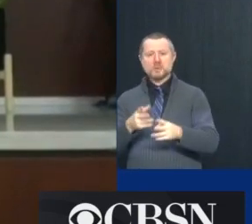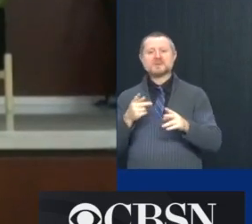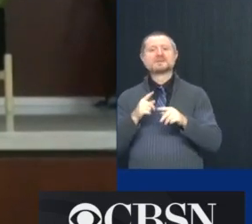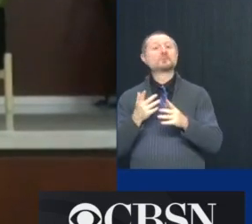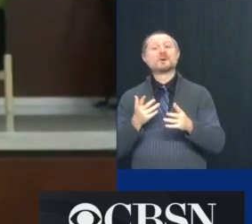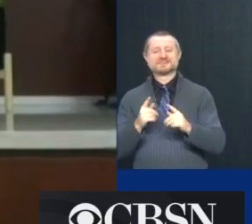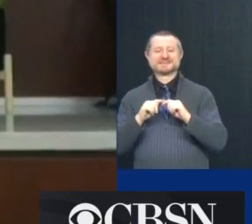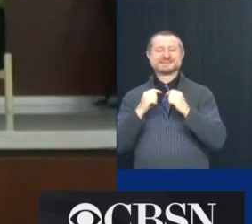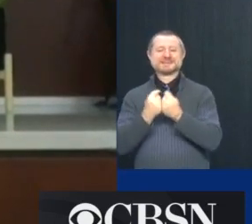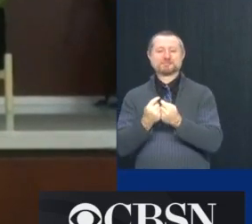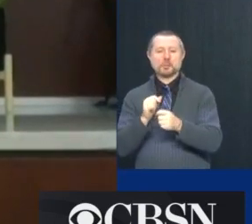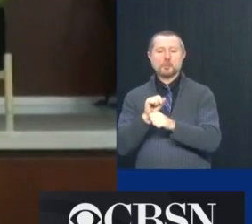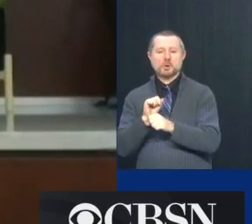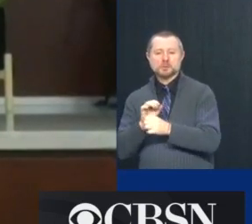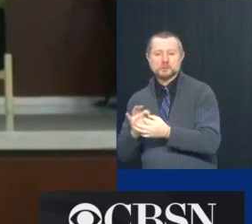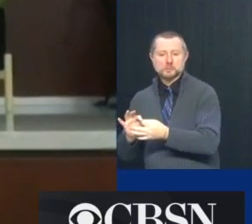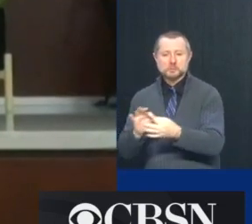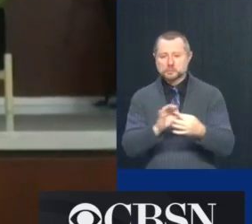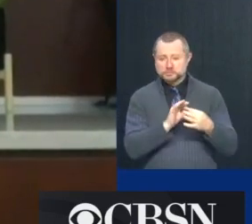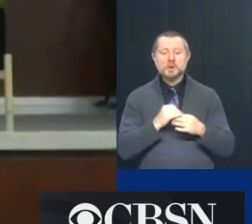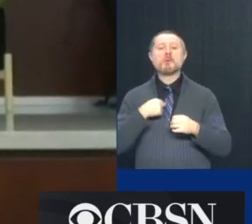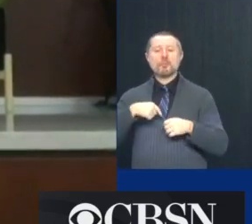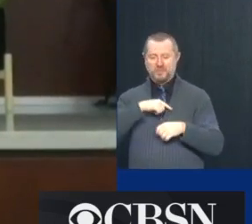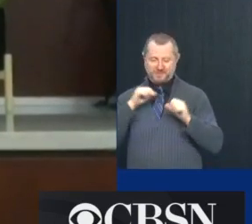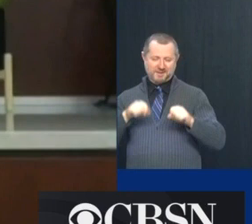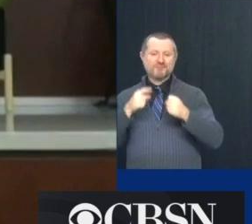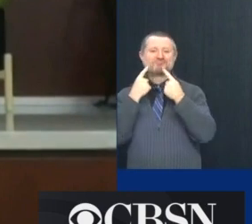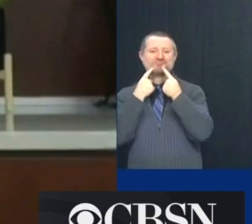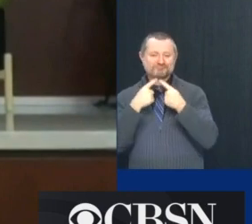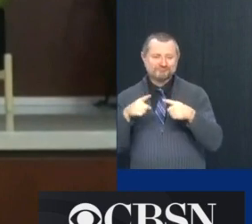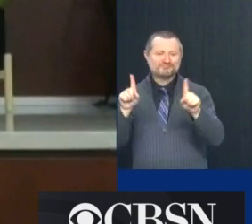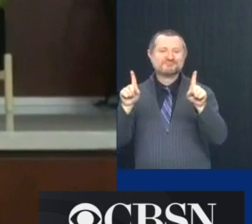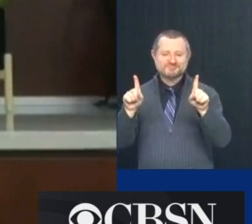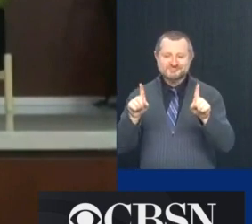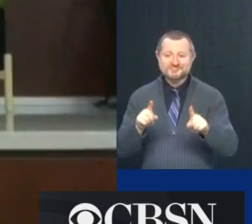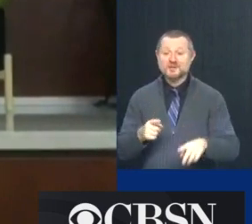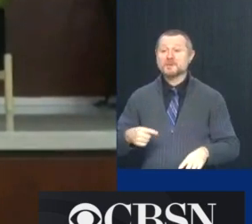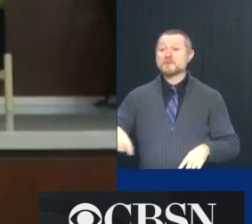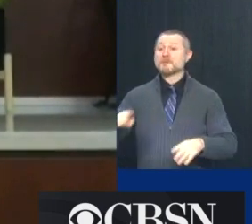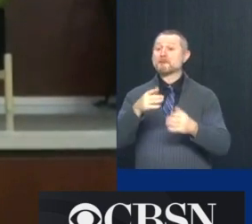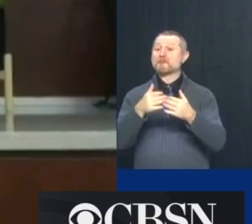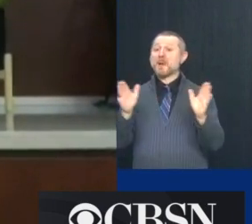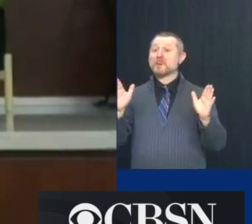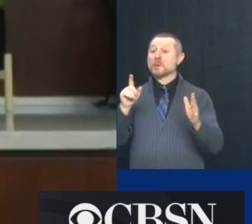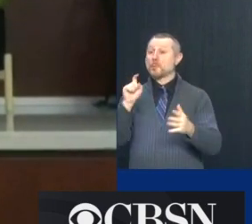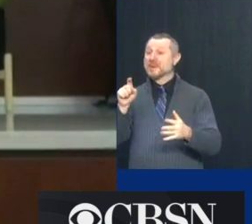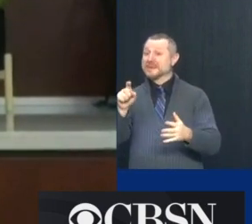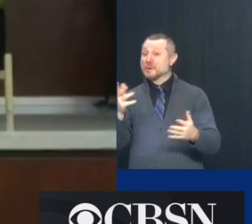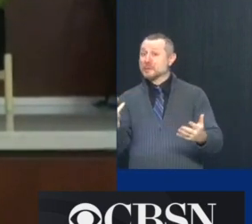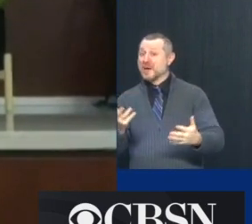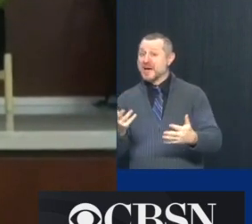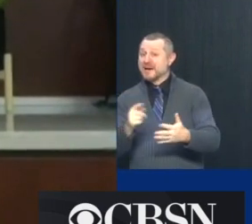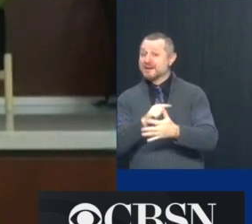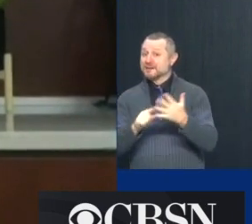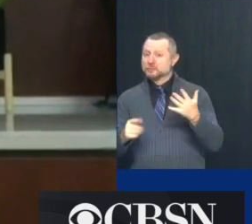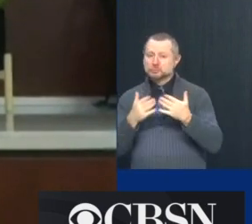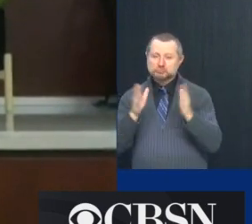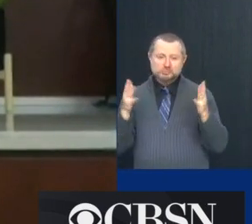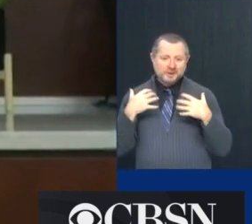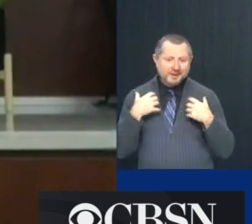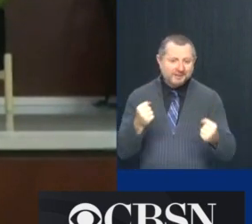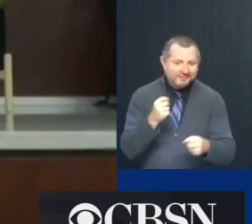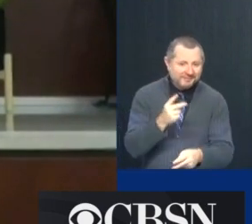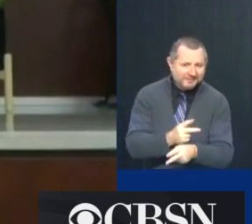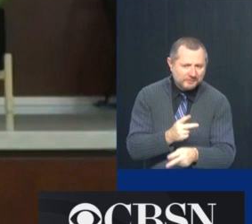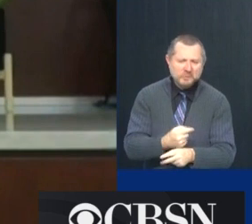and our ability to respond to the needs of the public, including all their healthcare needs, will be assured by